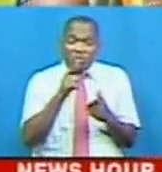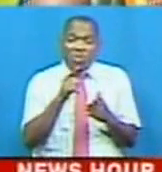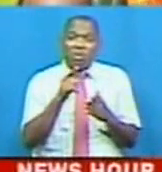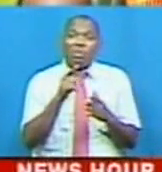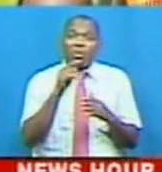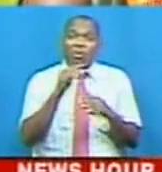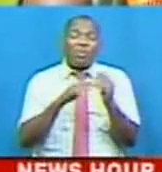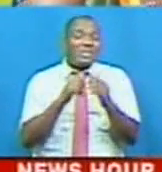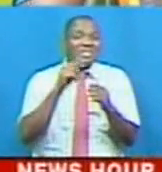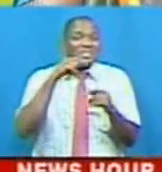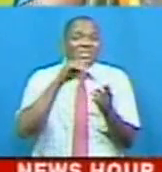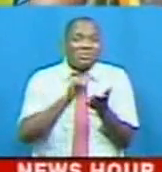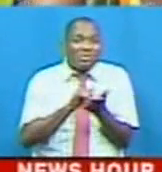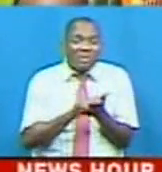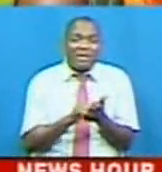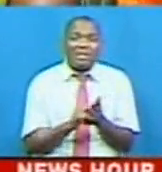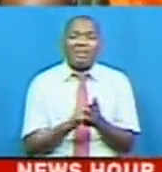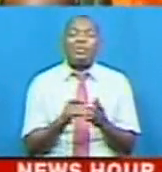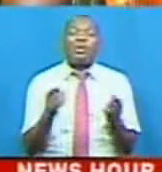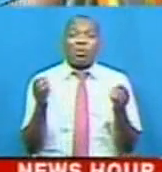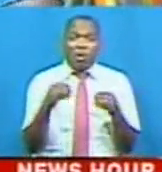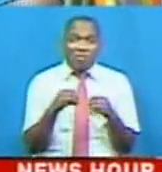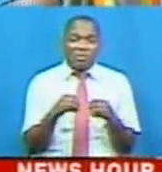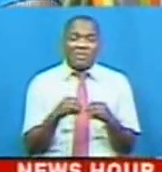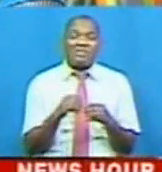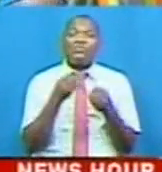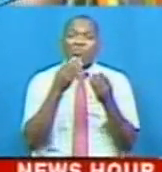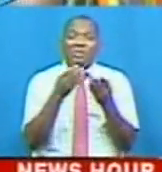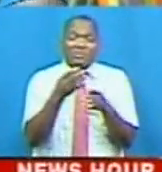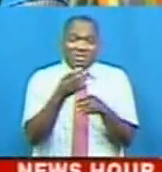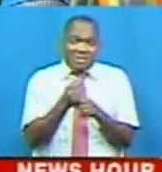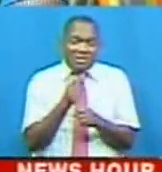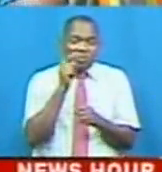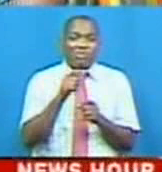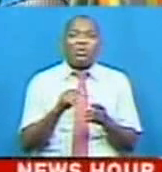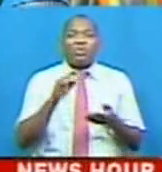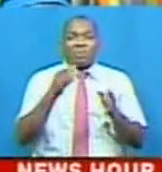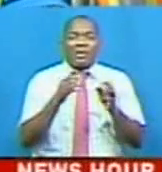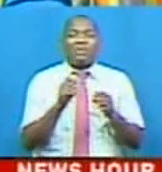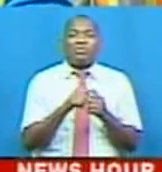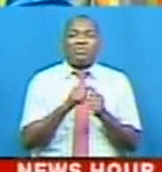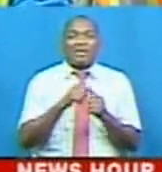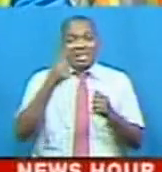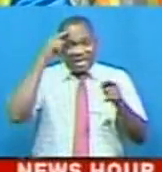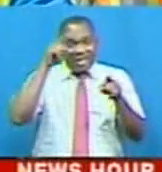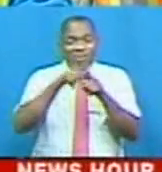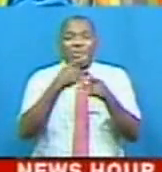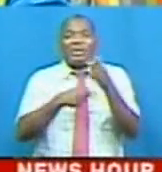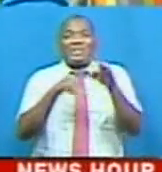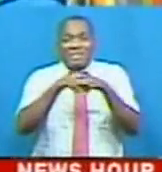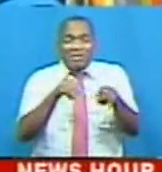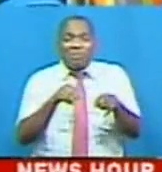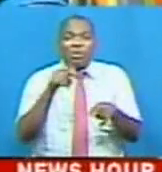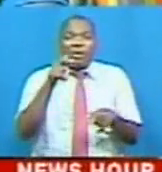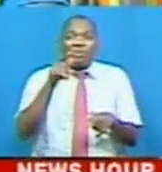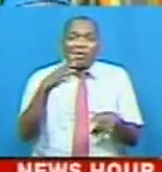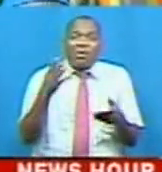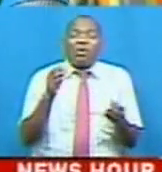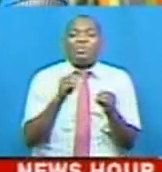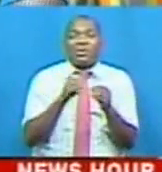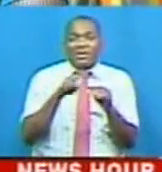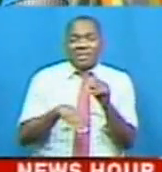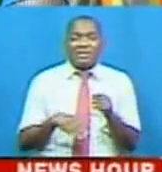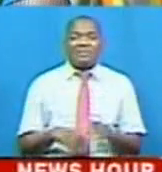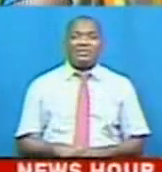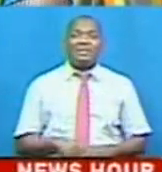the contract said. But in our offices and the information that we'll get, we'll compare with the contract and see whether it was 125 or it was more